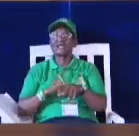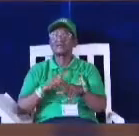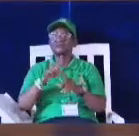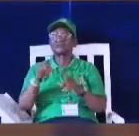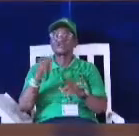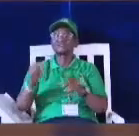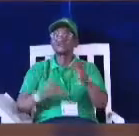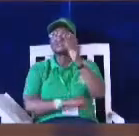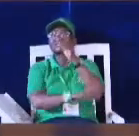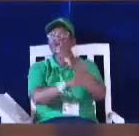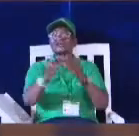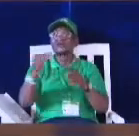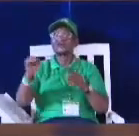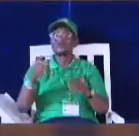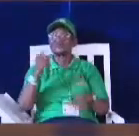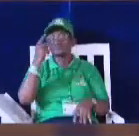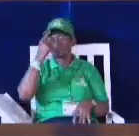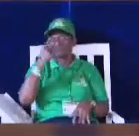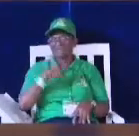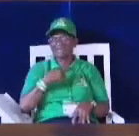the shadow of Peter